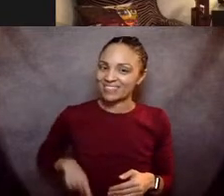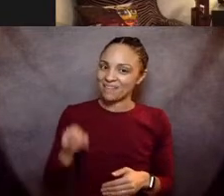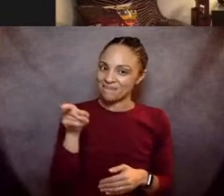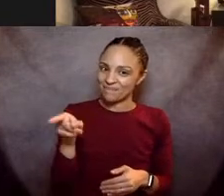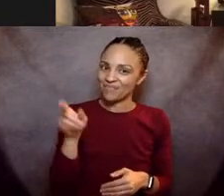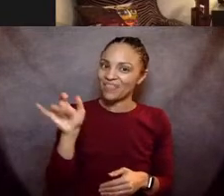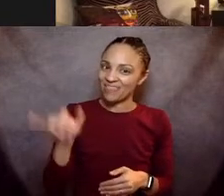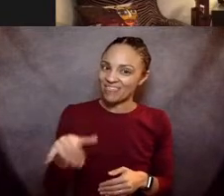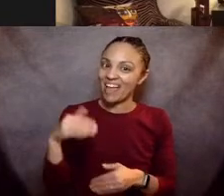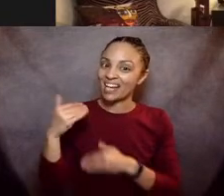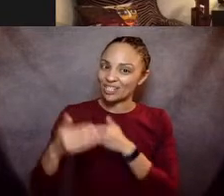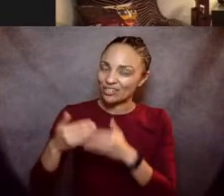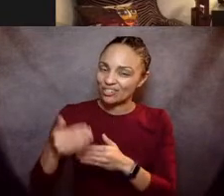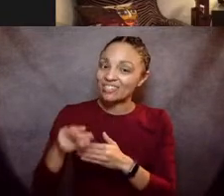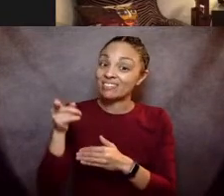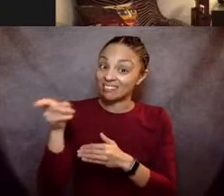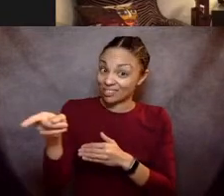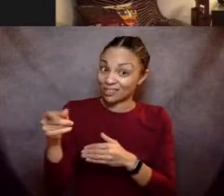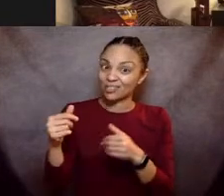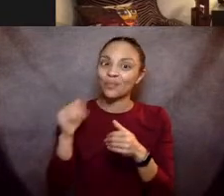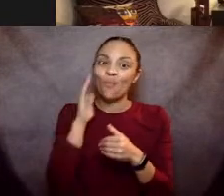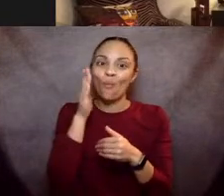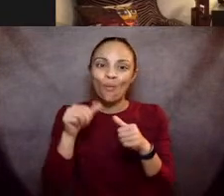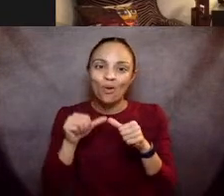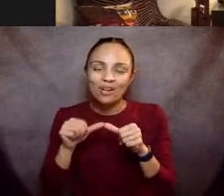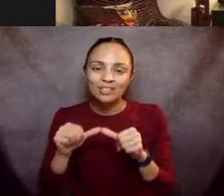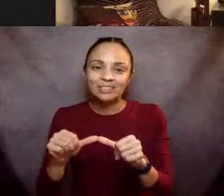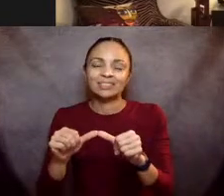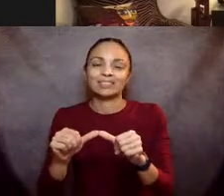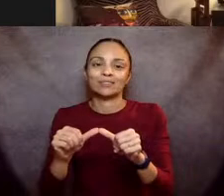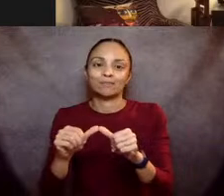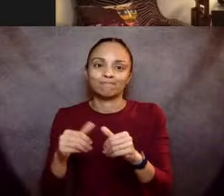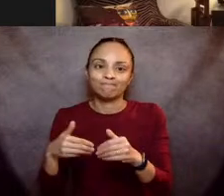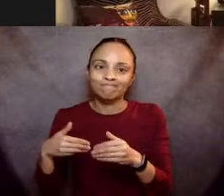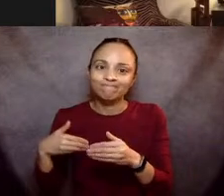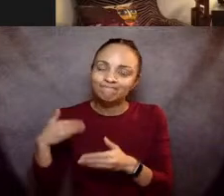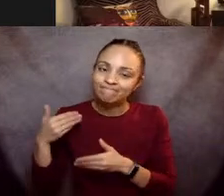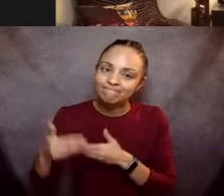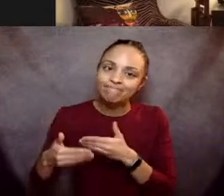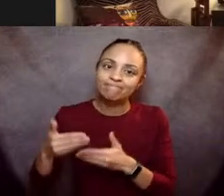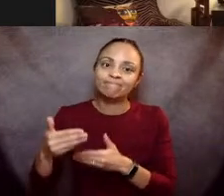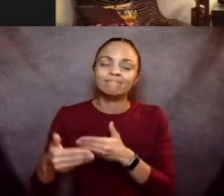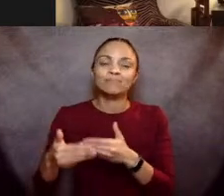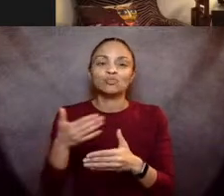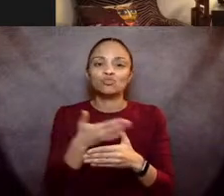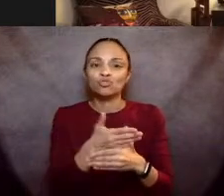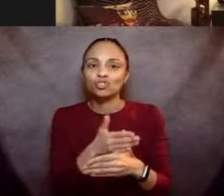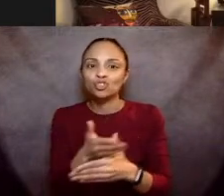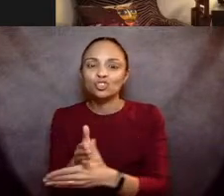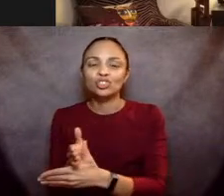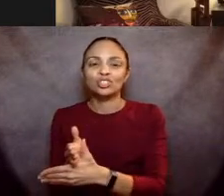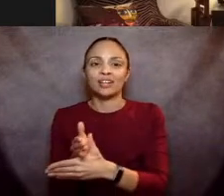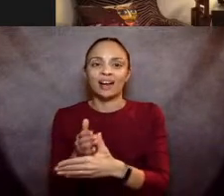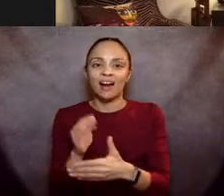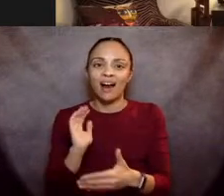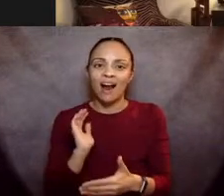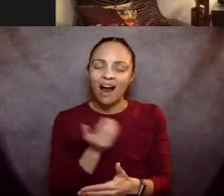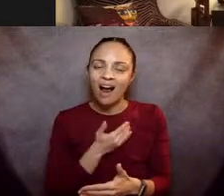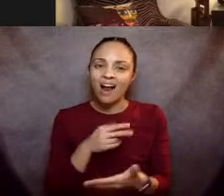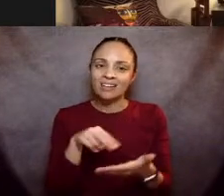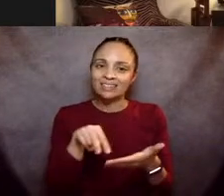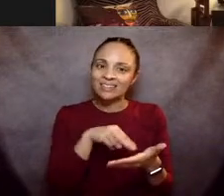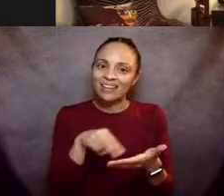it down to the next one. And that's the joy of dance, is that we pass it on